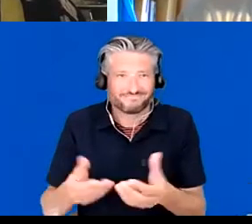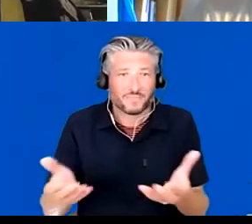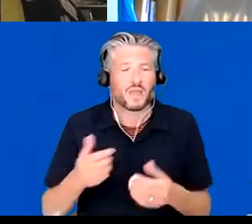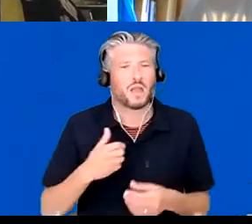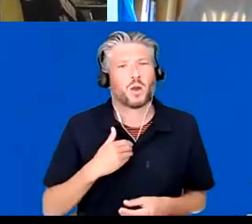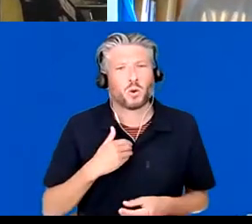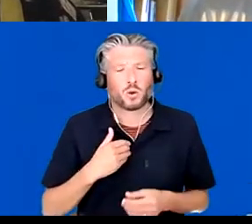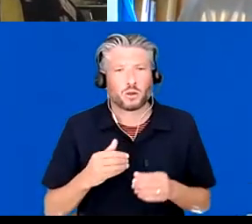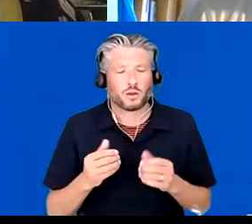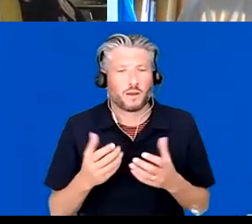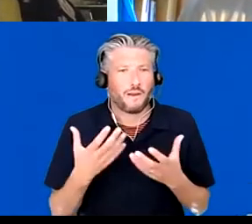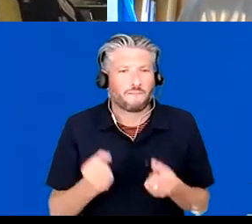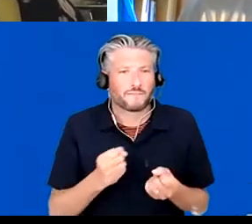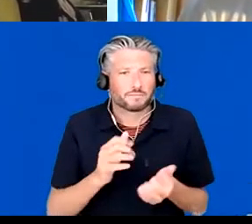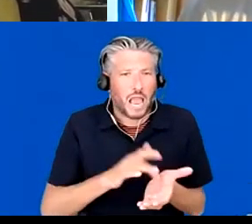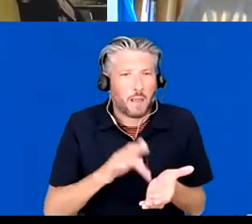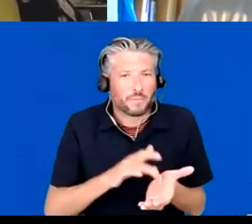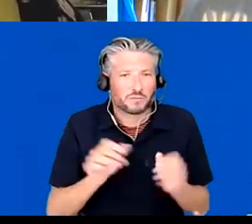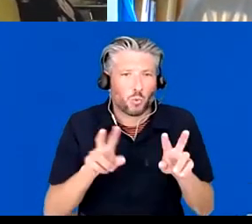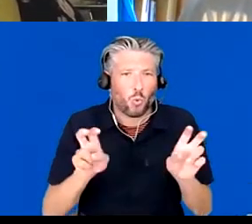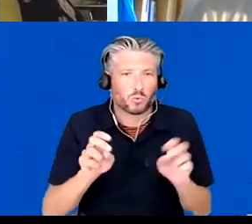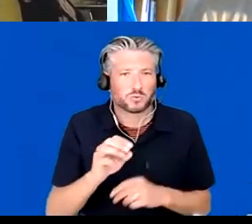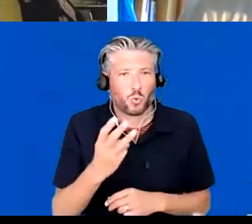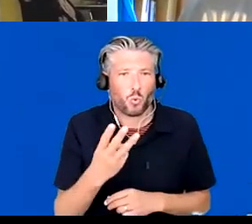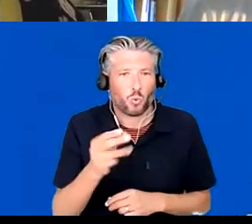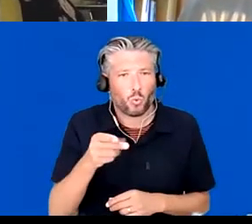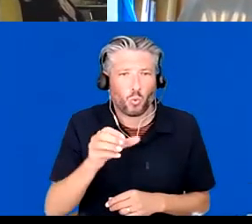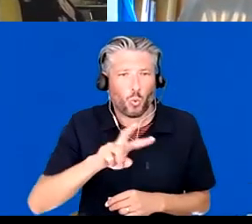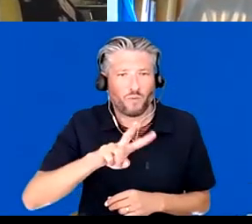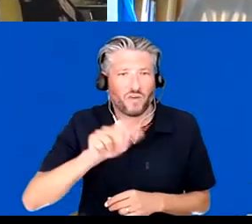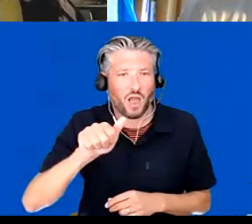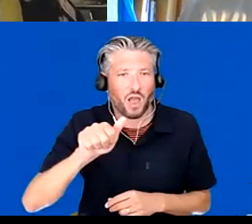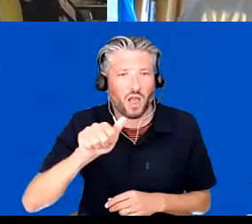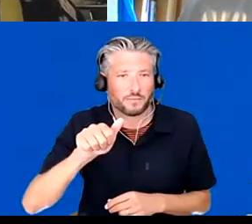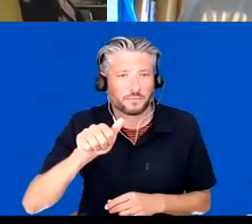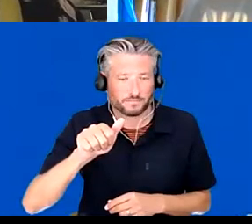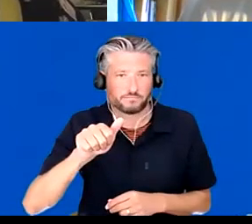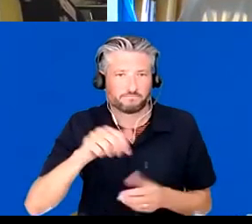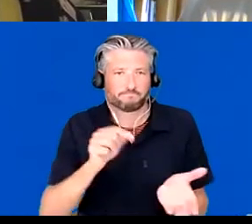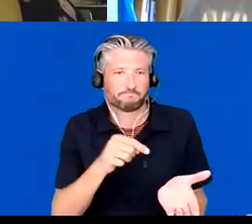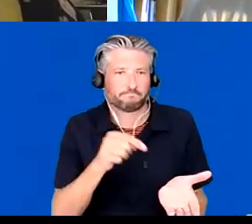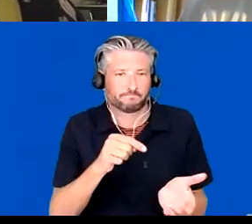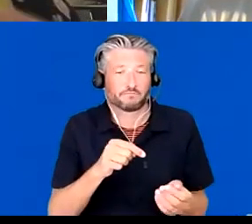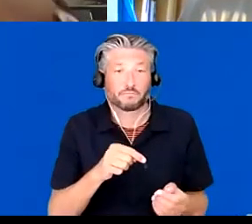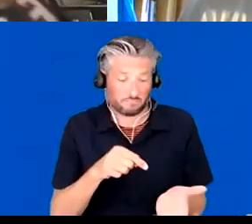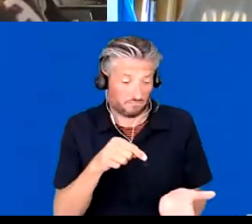used, one of the things that this allows is that it allows participants to create their own discussion